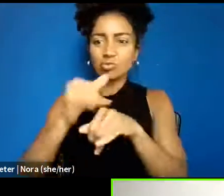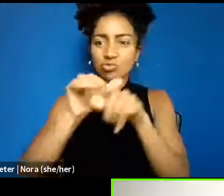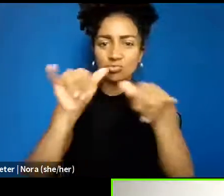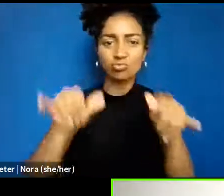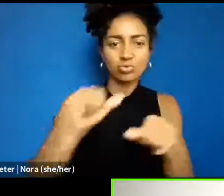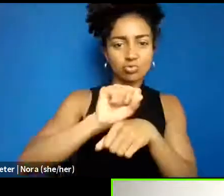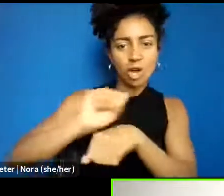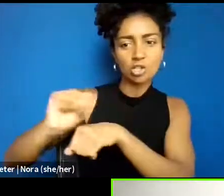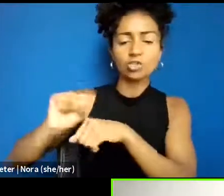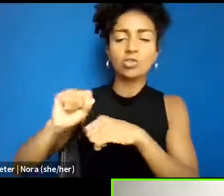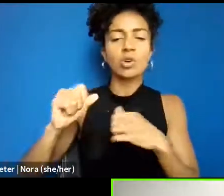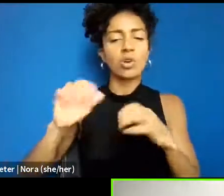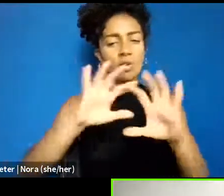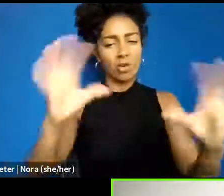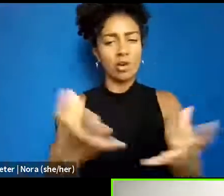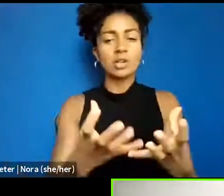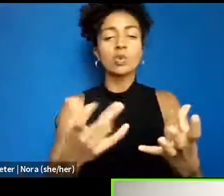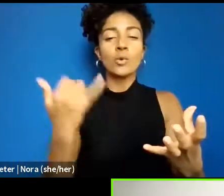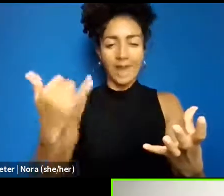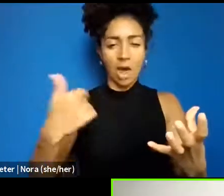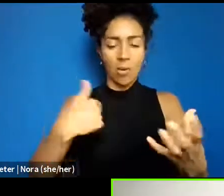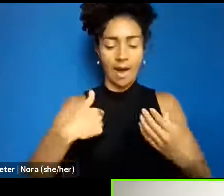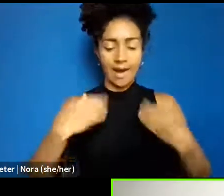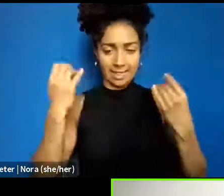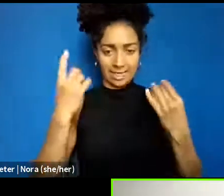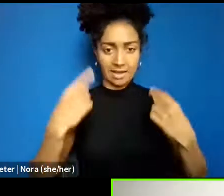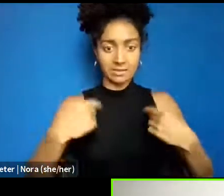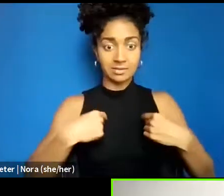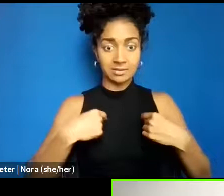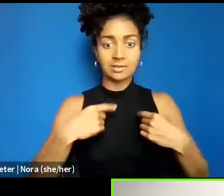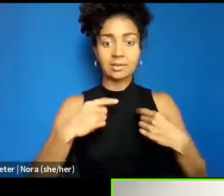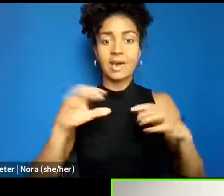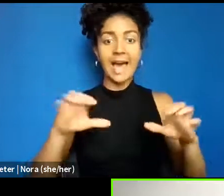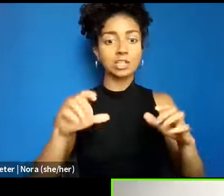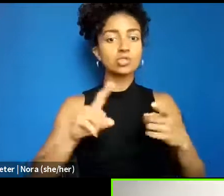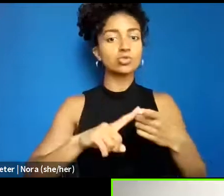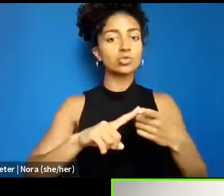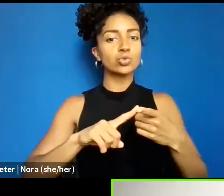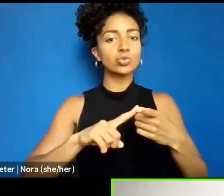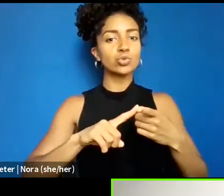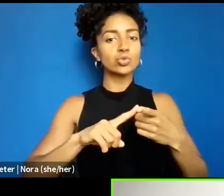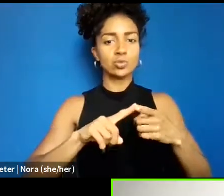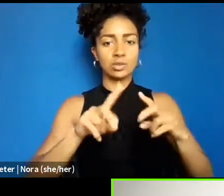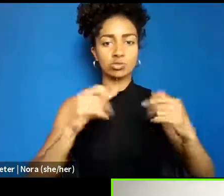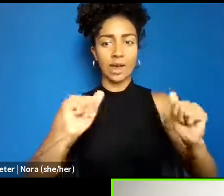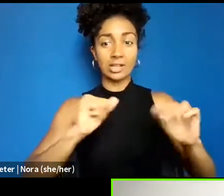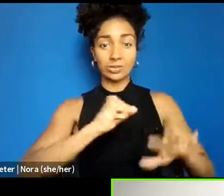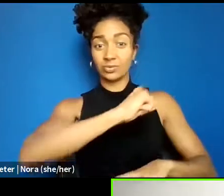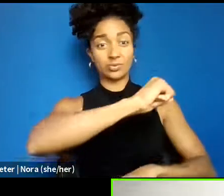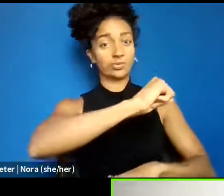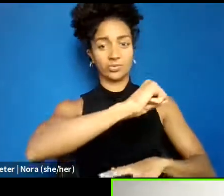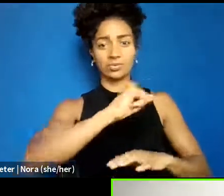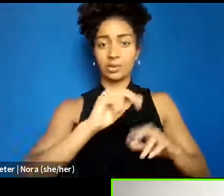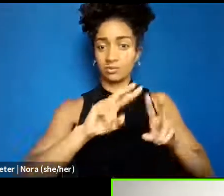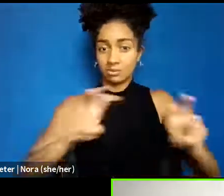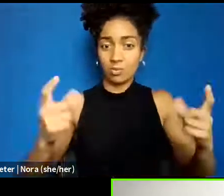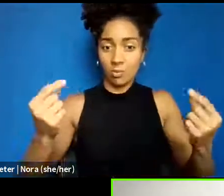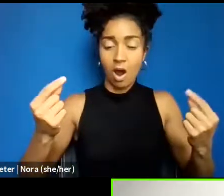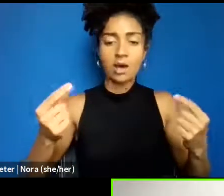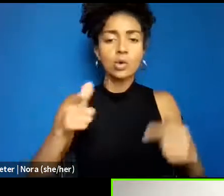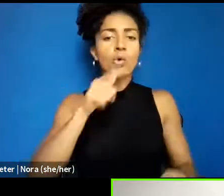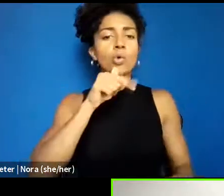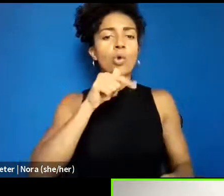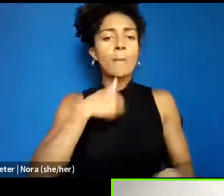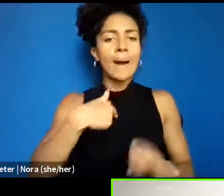is, who am I reading? Who am I listening to? What media am I consuming? Who are the thought leaders that